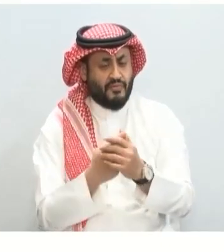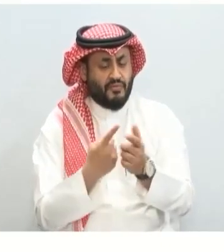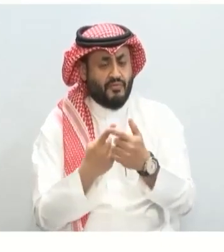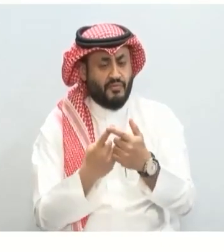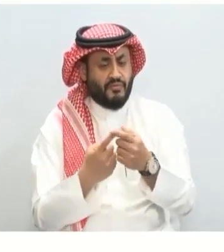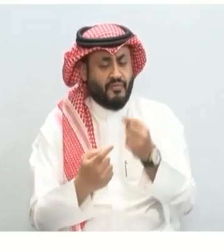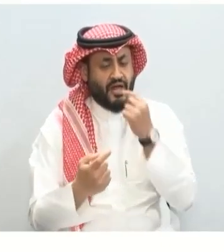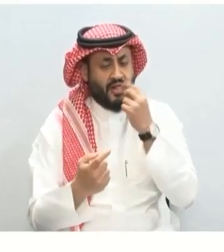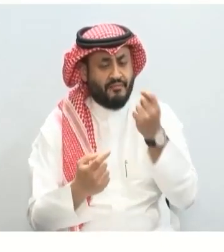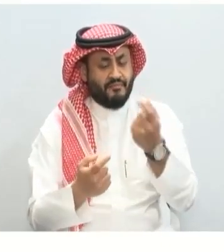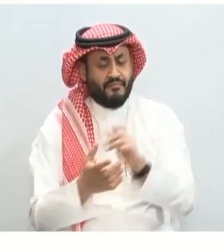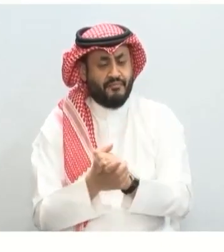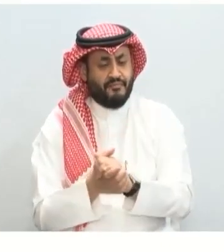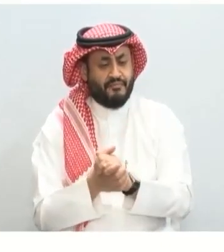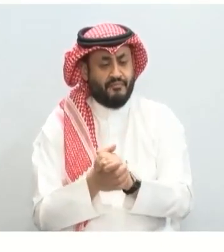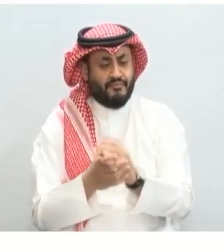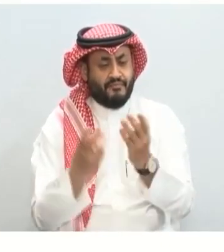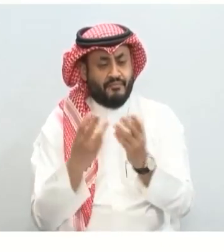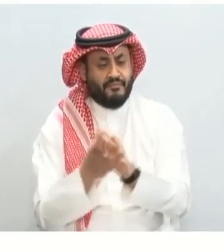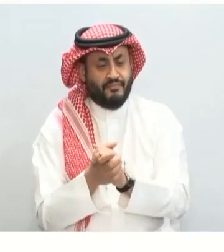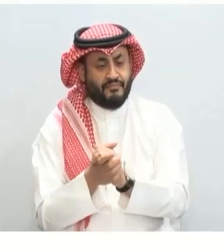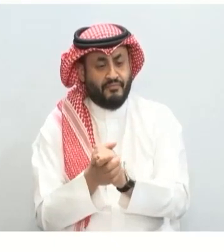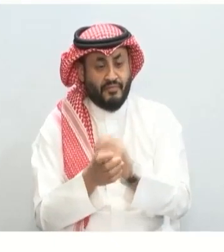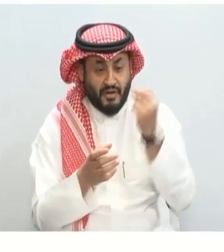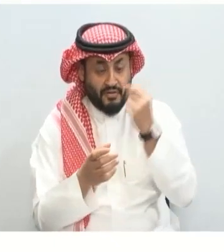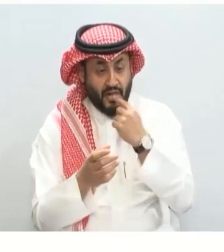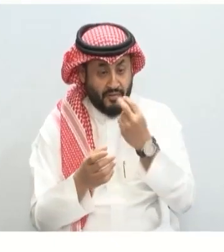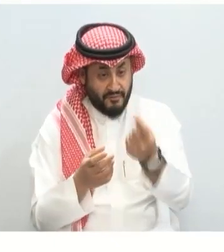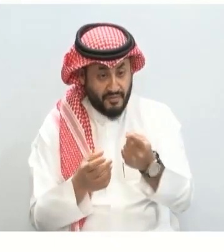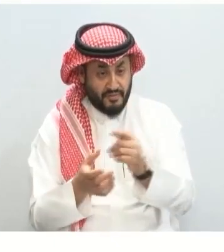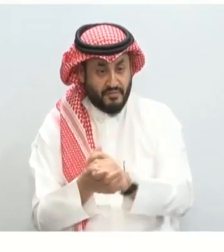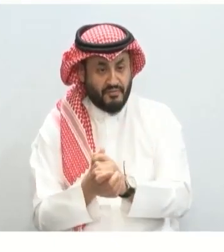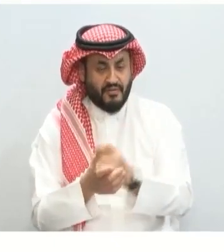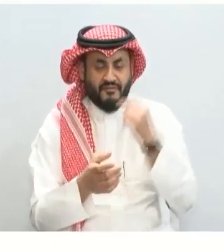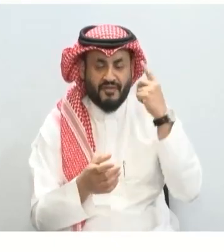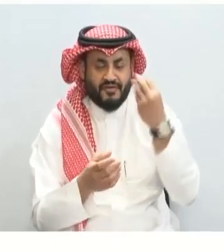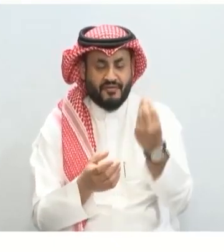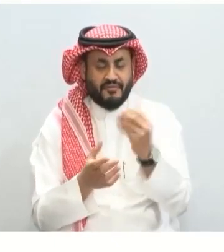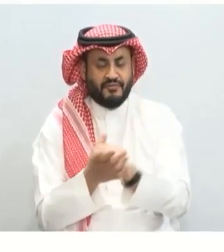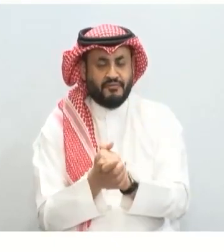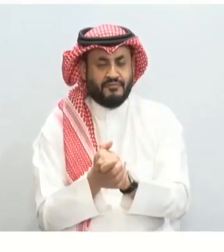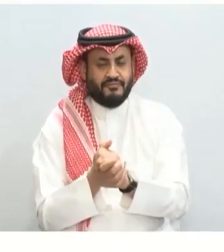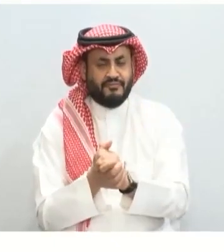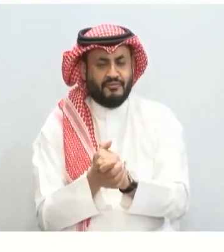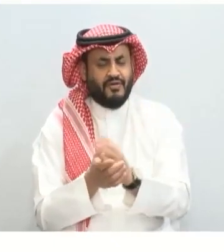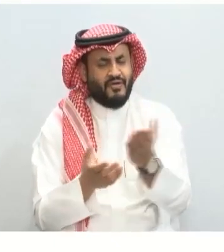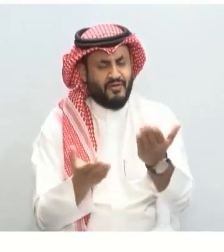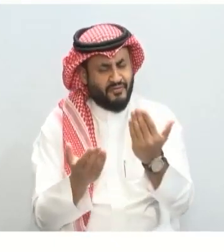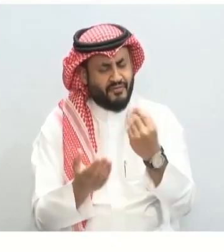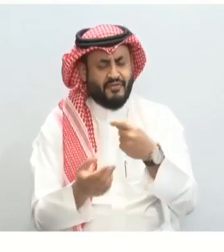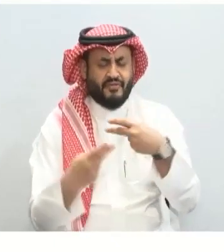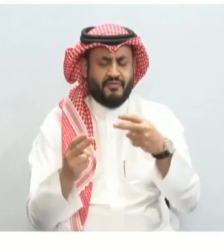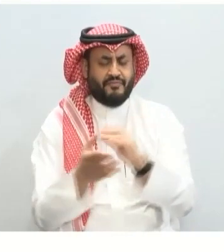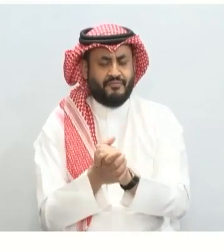brulee. Noel, did you say chocolate raspberry cake? Come to think of it, it's rude to turn down food,